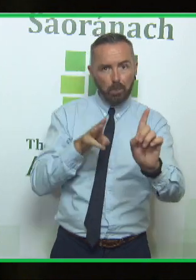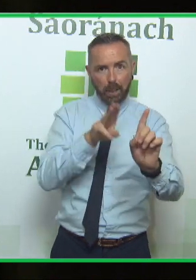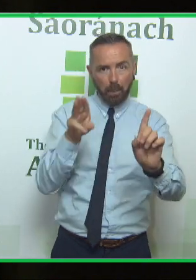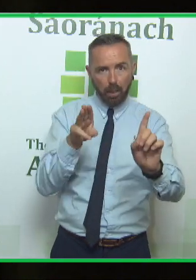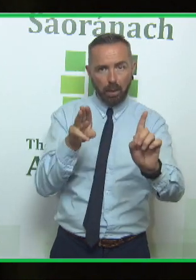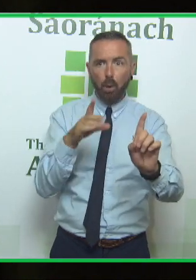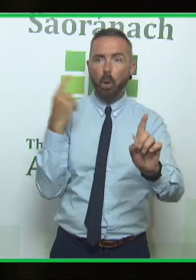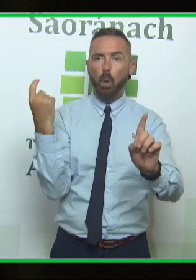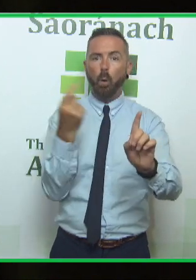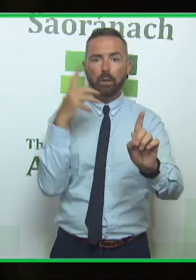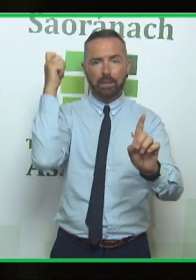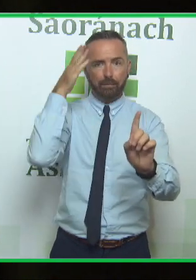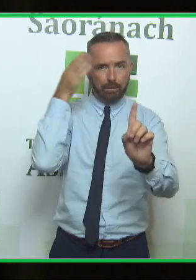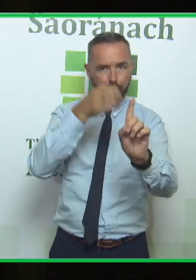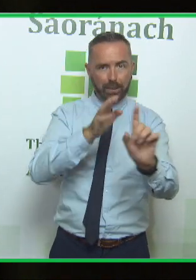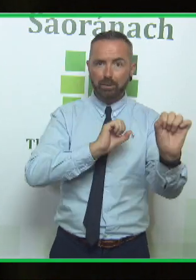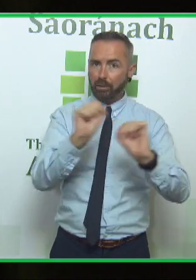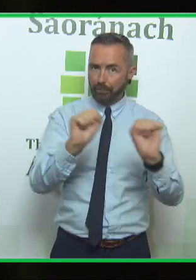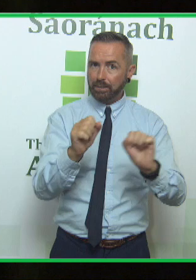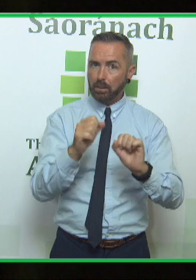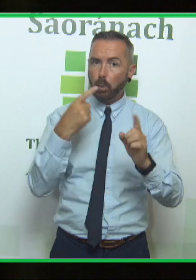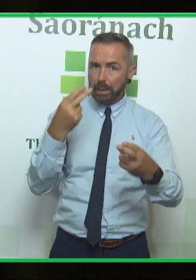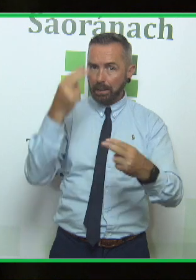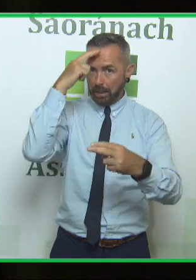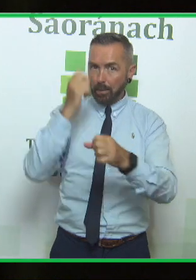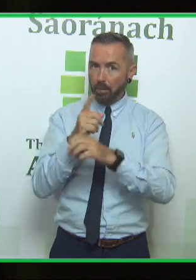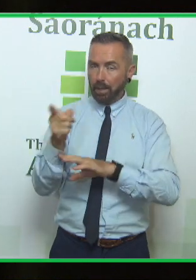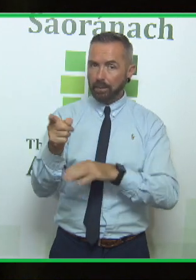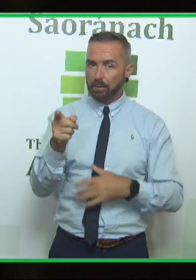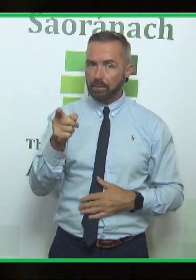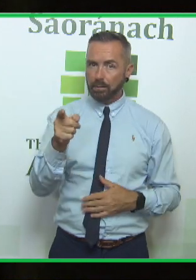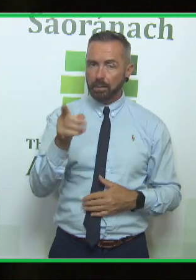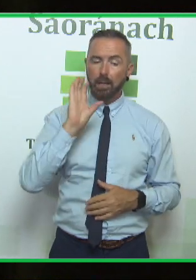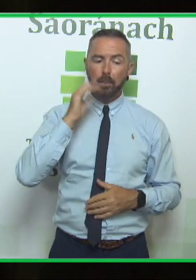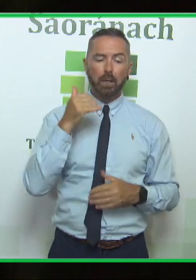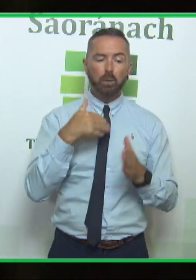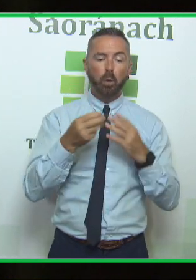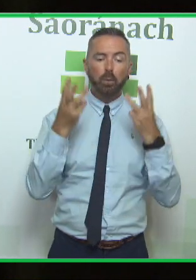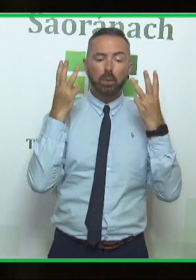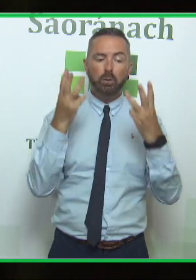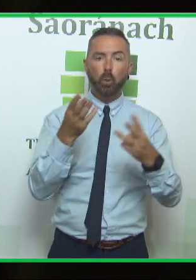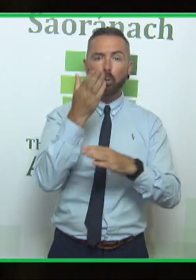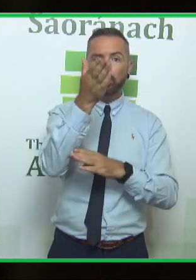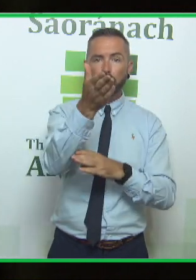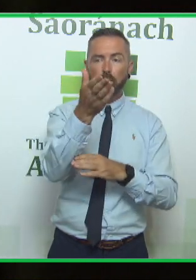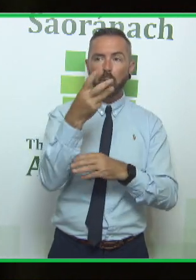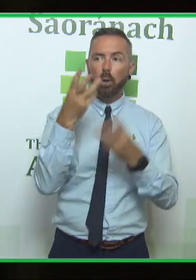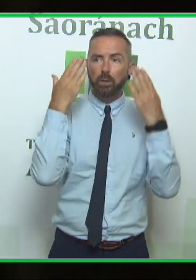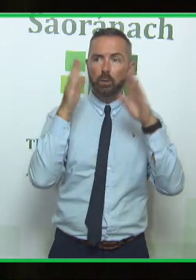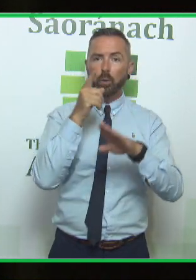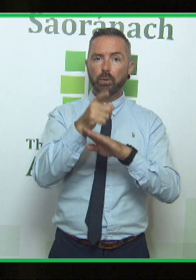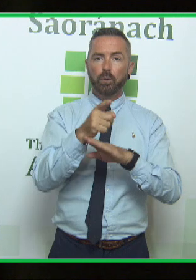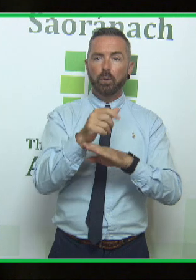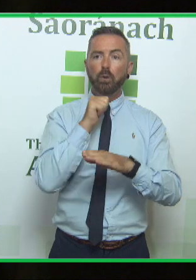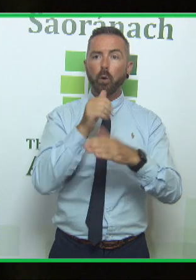you really need to think about that in your deliberations and such, because actually what I'm going to describe to you is a low threshold